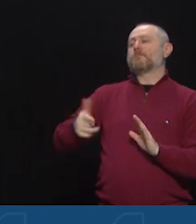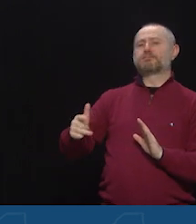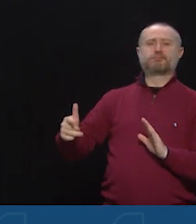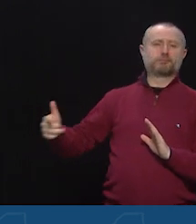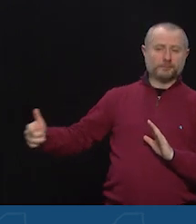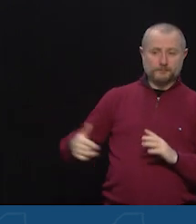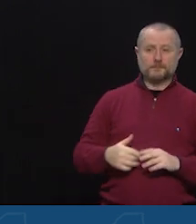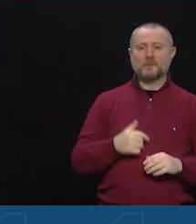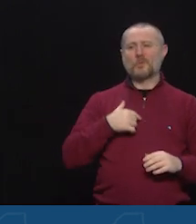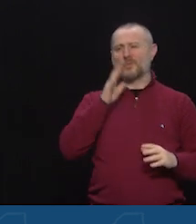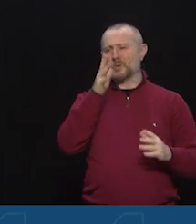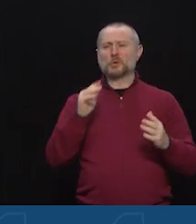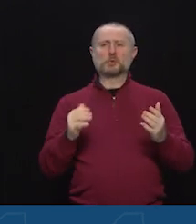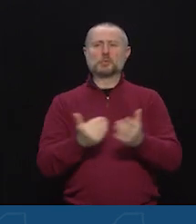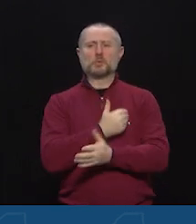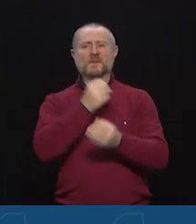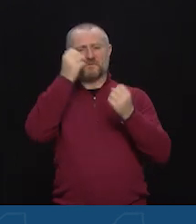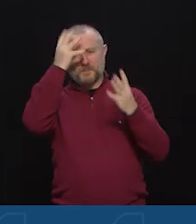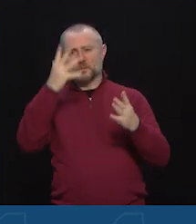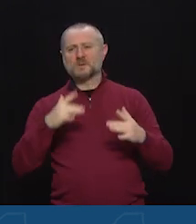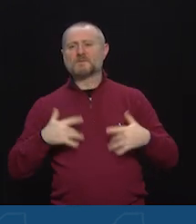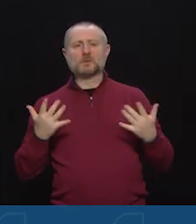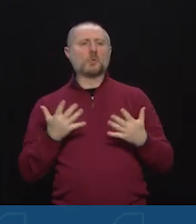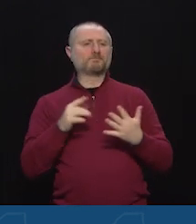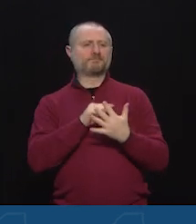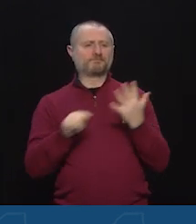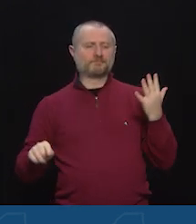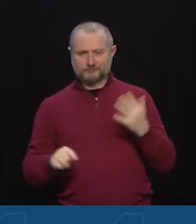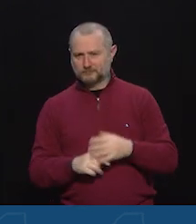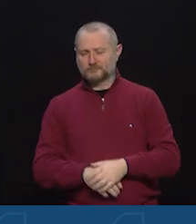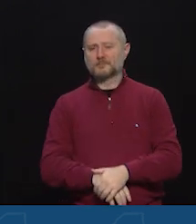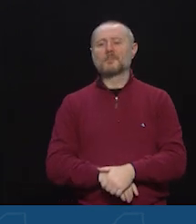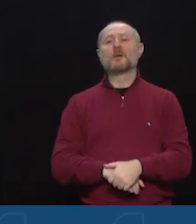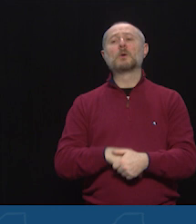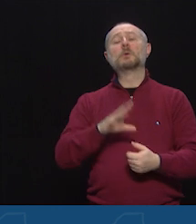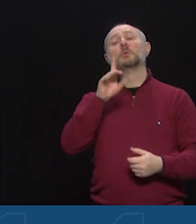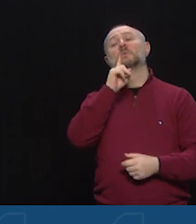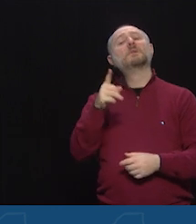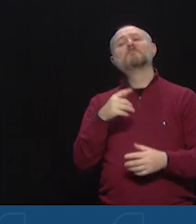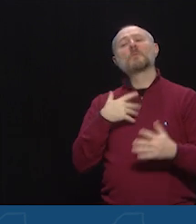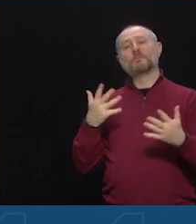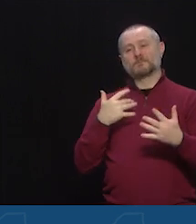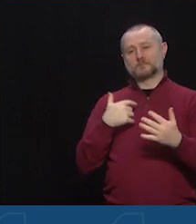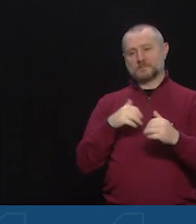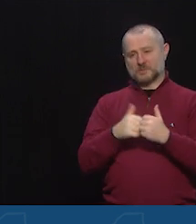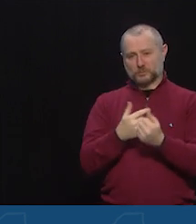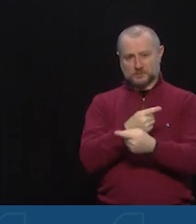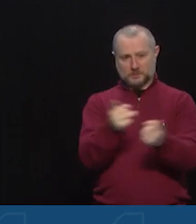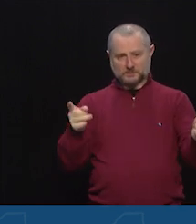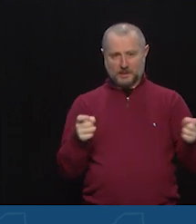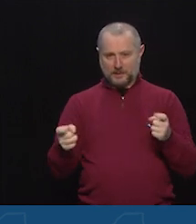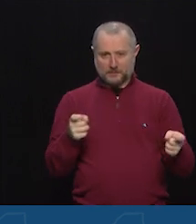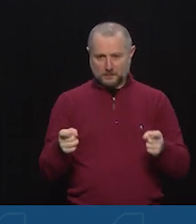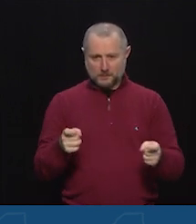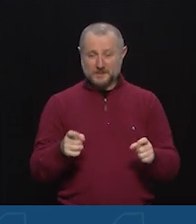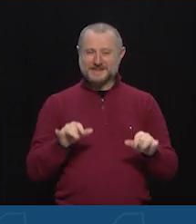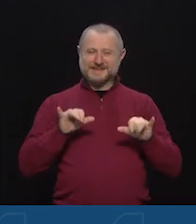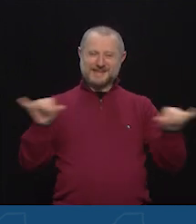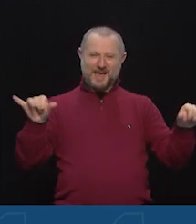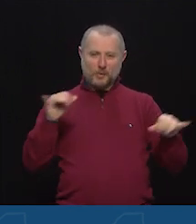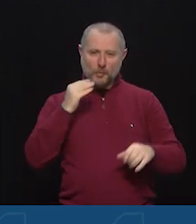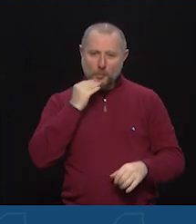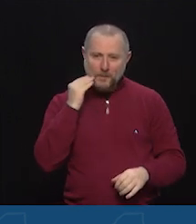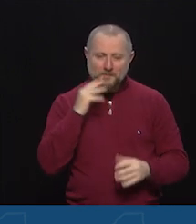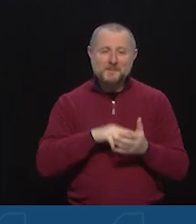up-to-the-minute information on what we're doing, but it's all in the hands of how we're willing to handle this. If we are staying home, you'll be safe. You're